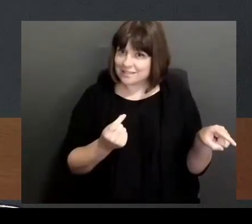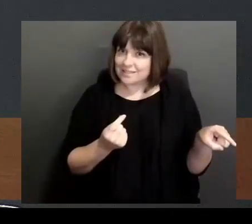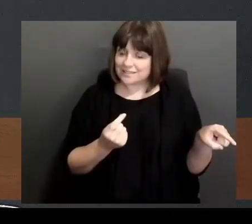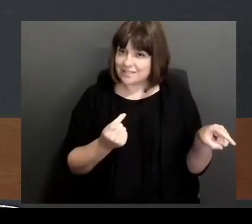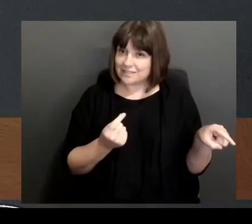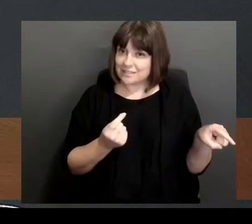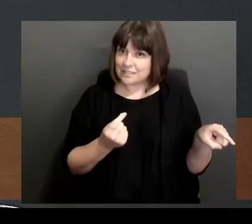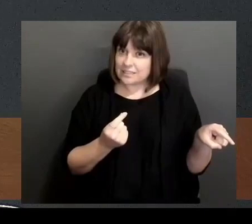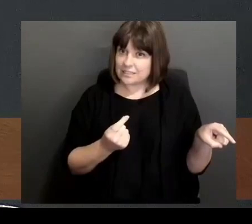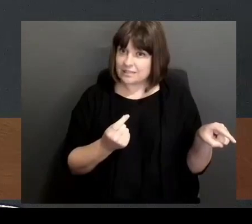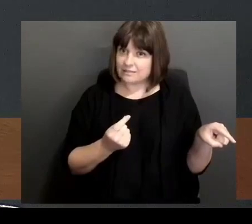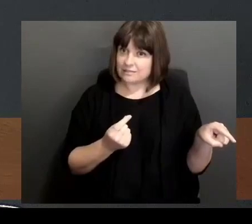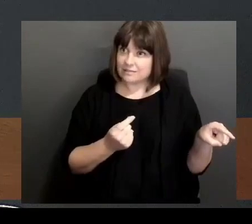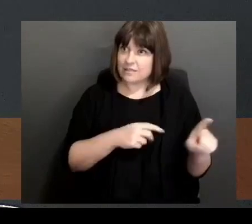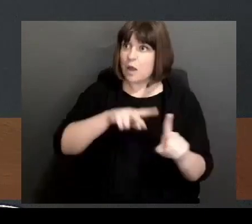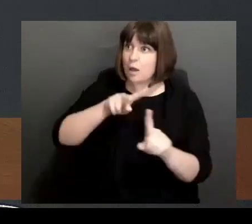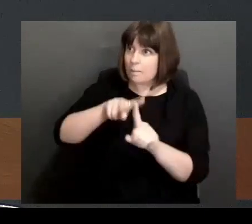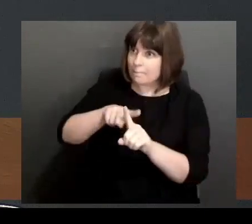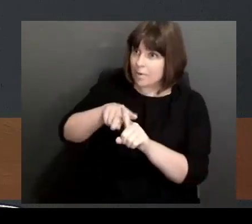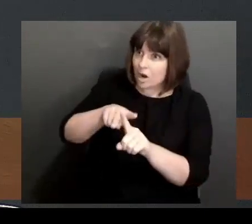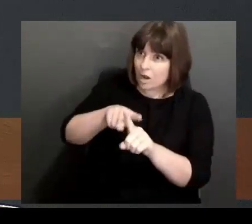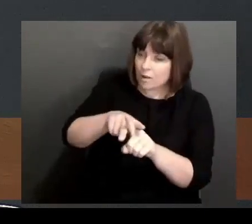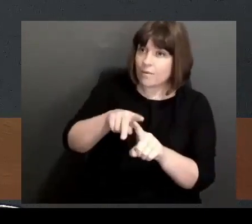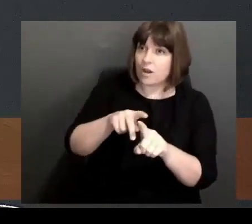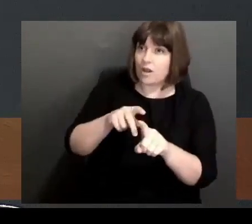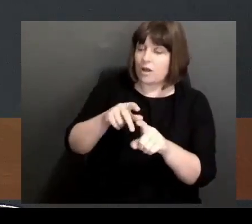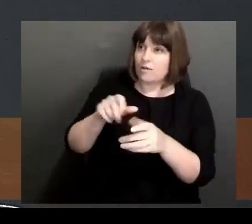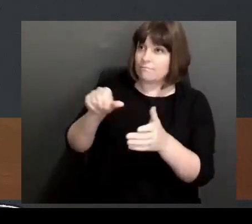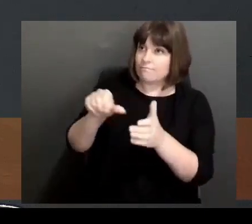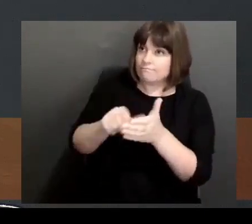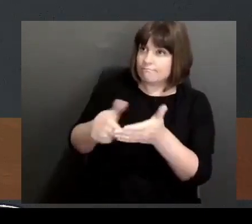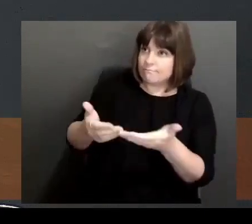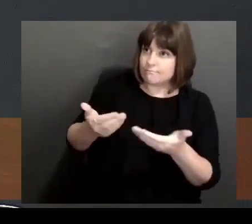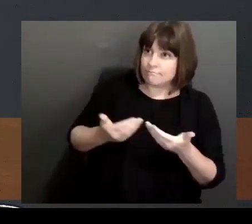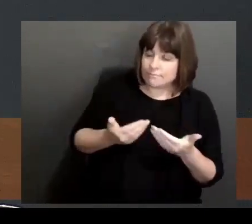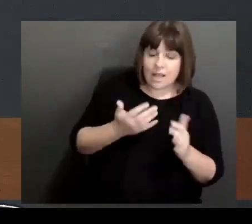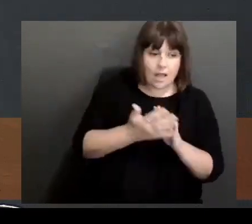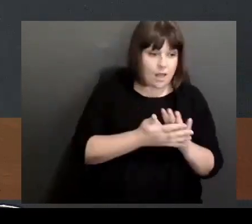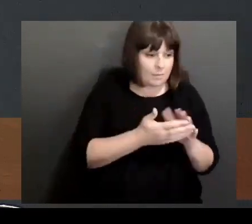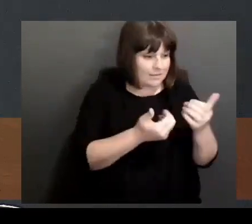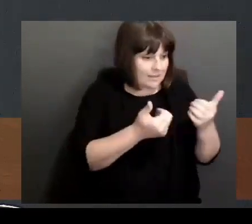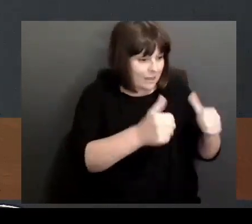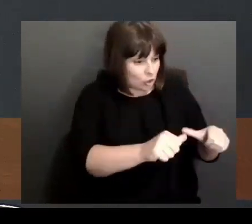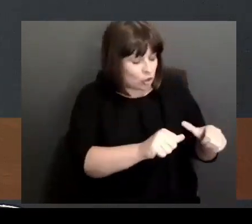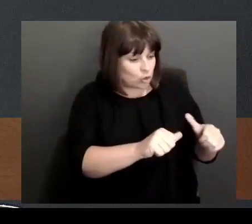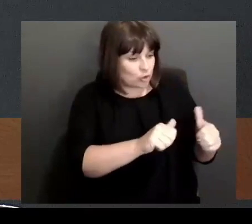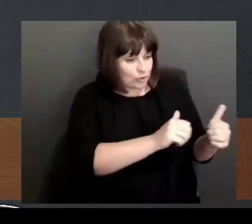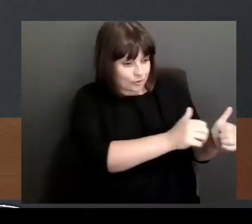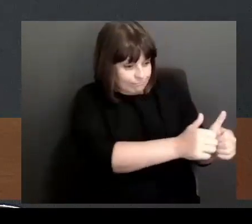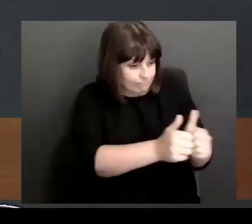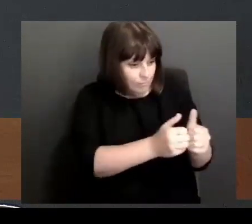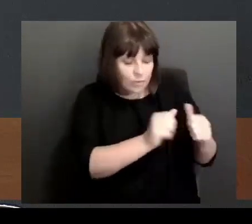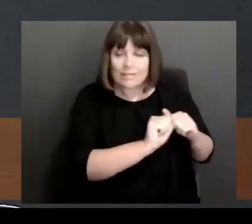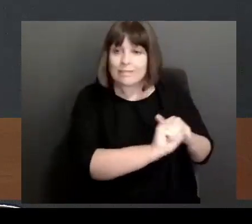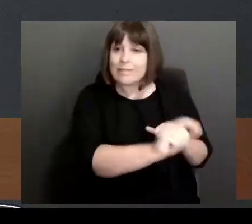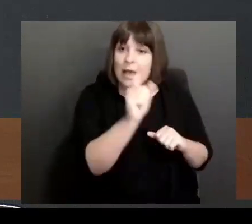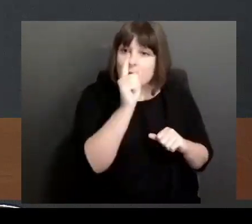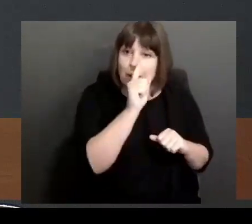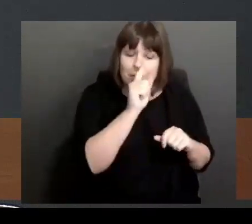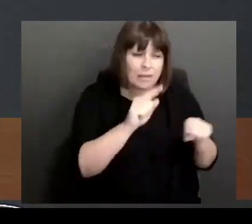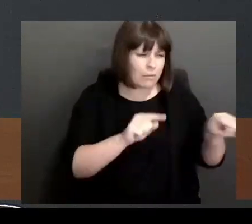processes and get, engage with their people? Because just another example of them having to go through an